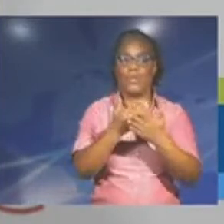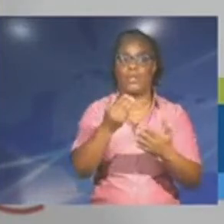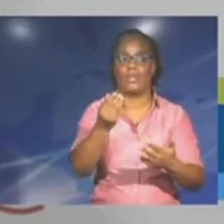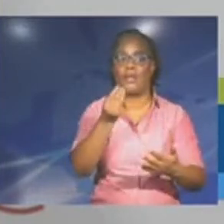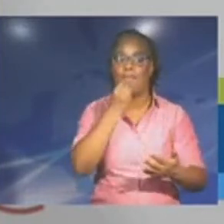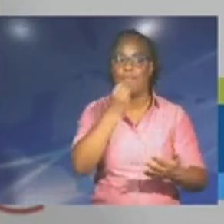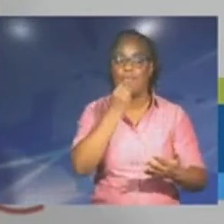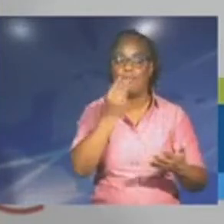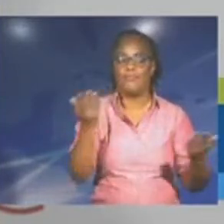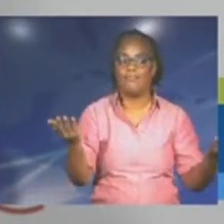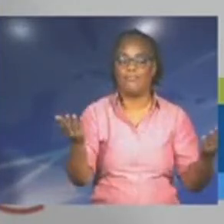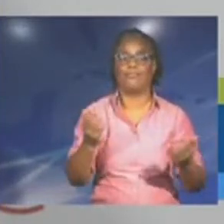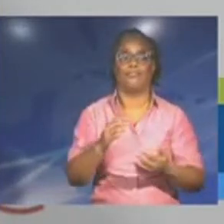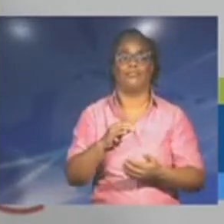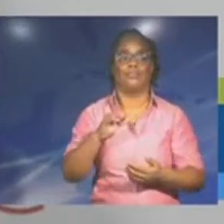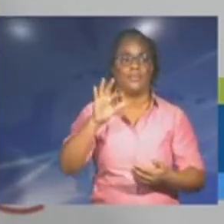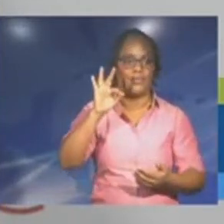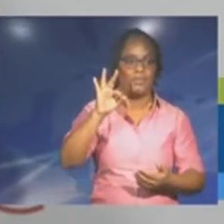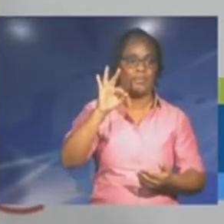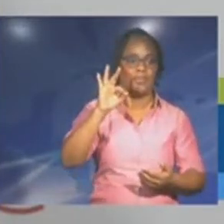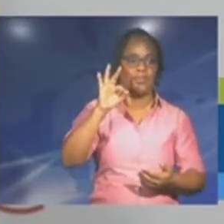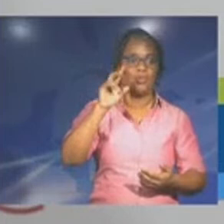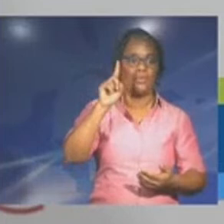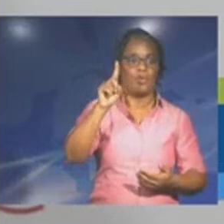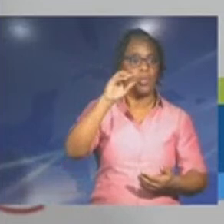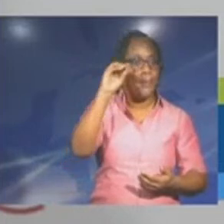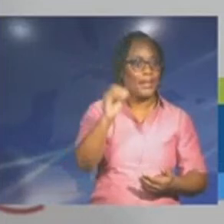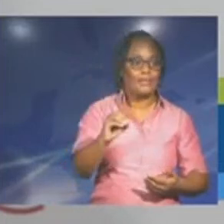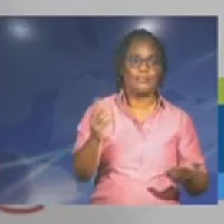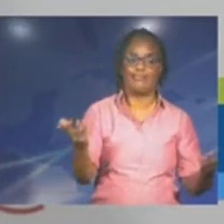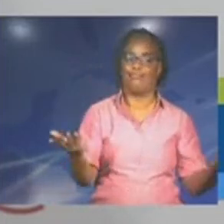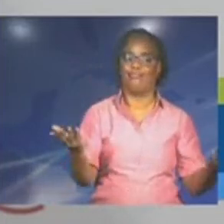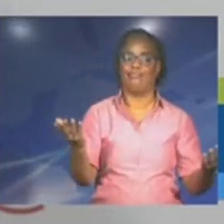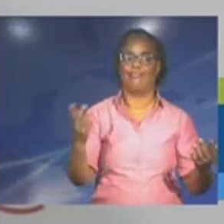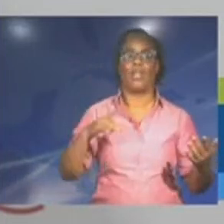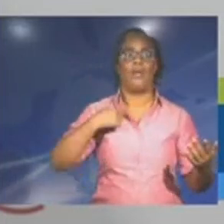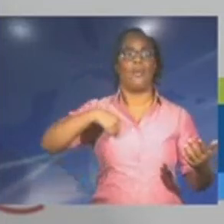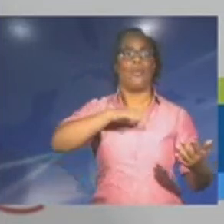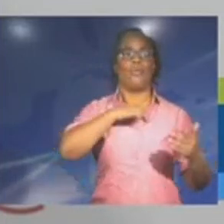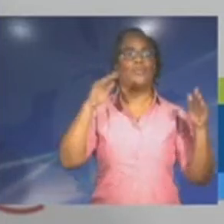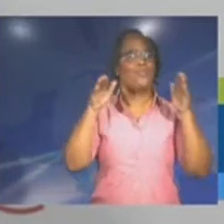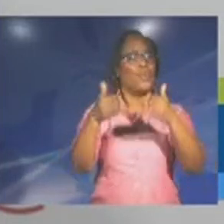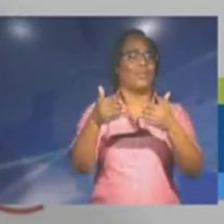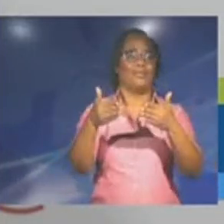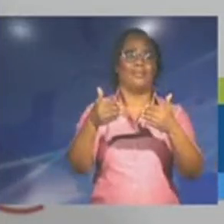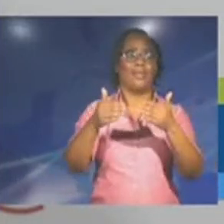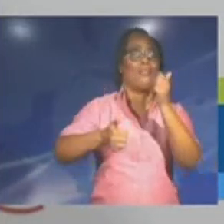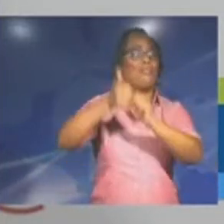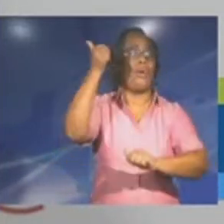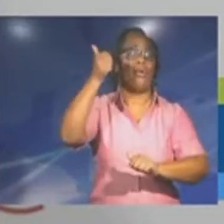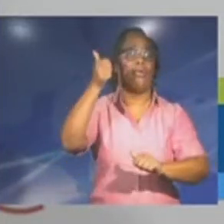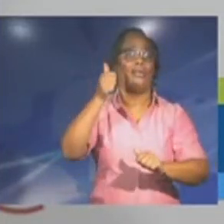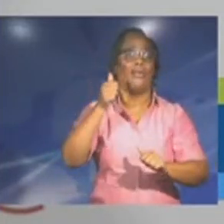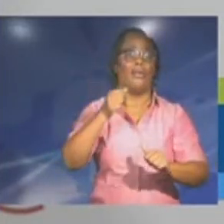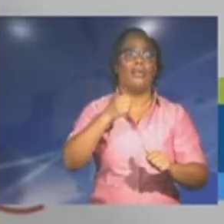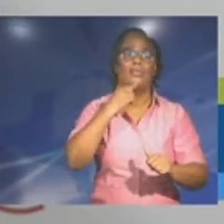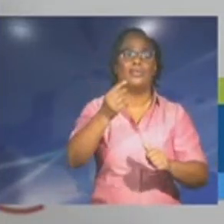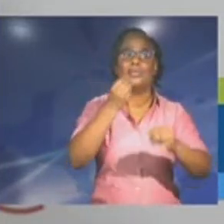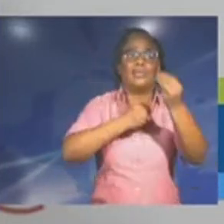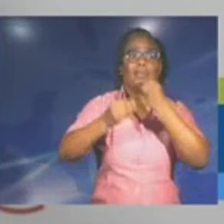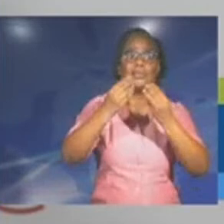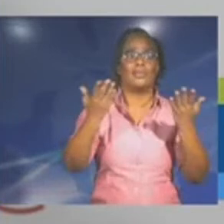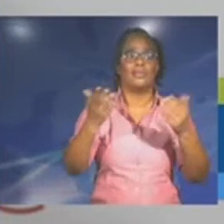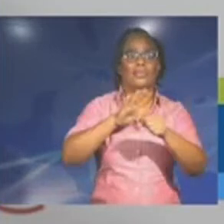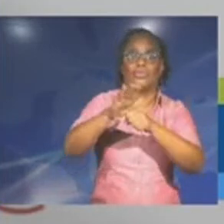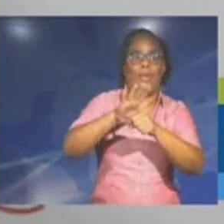Let's just focus on that. 91% of the population of 1.4 million is not eating enough fresh fruits